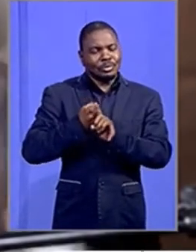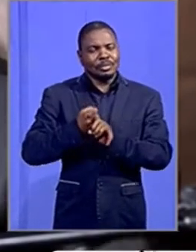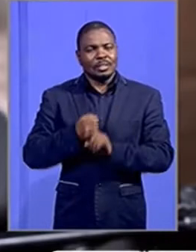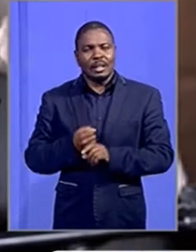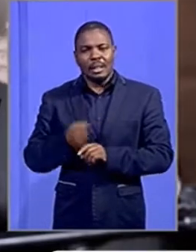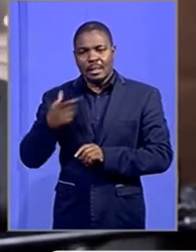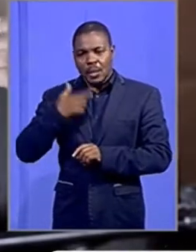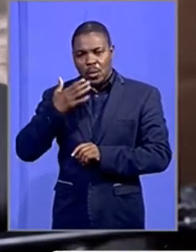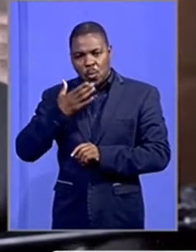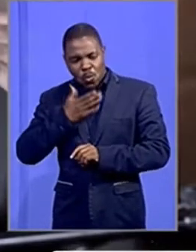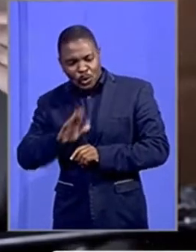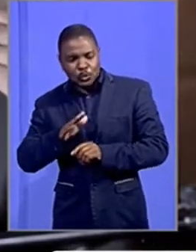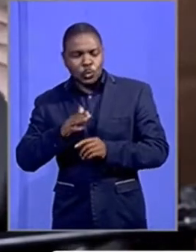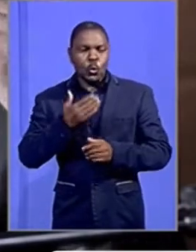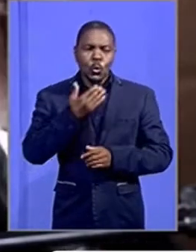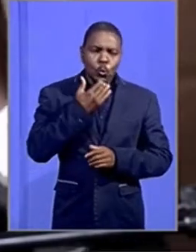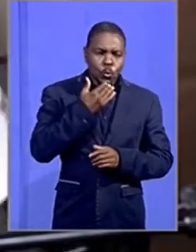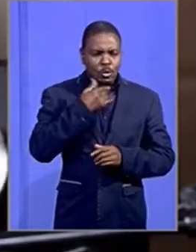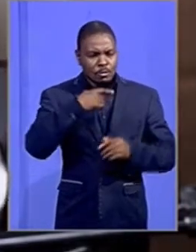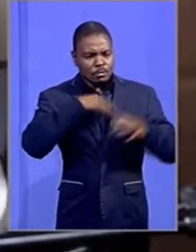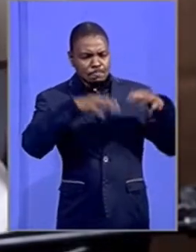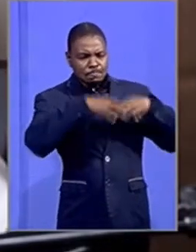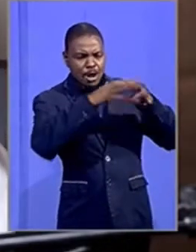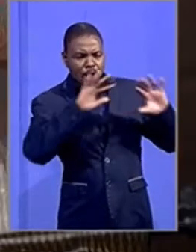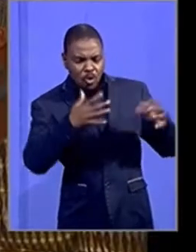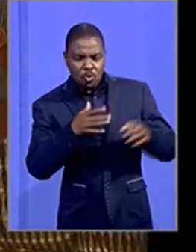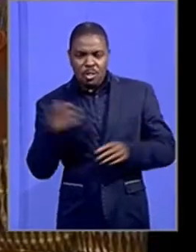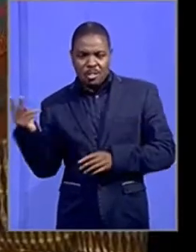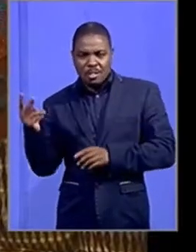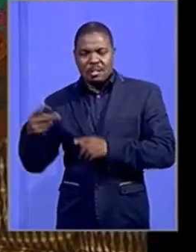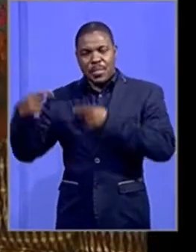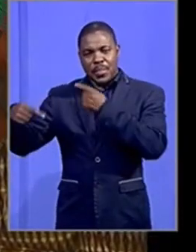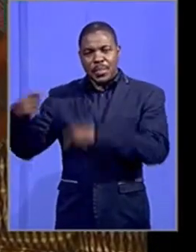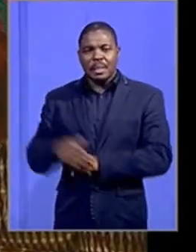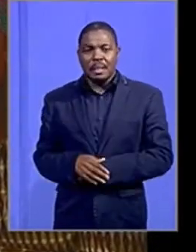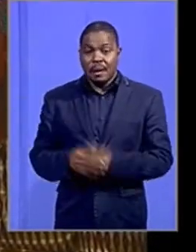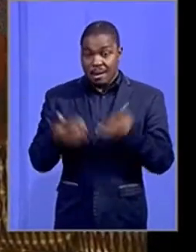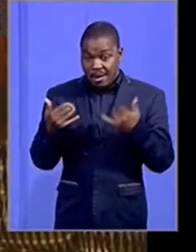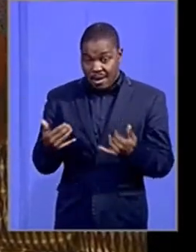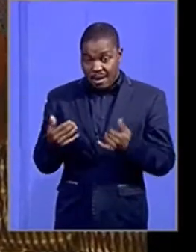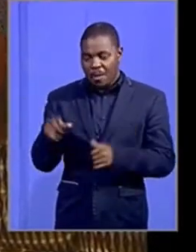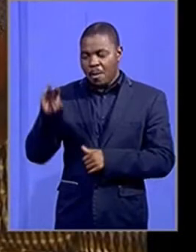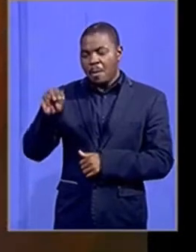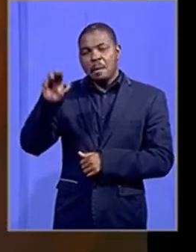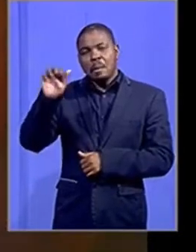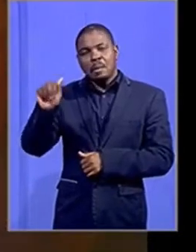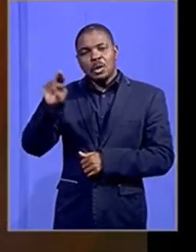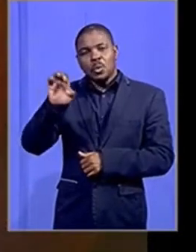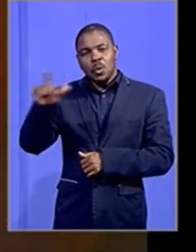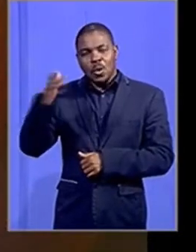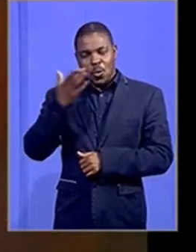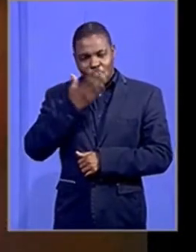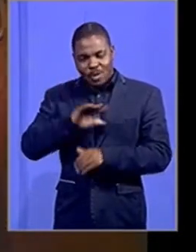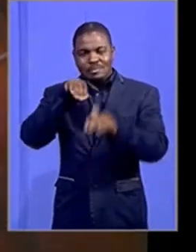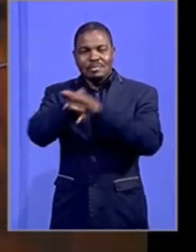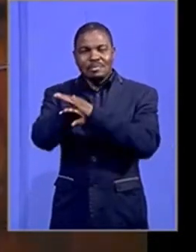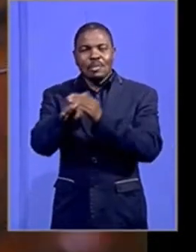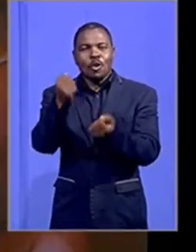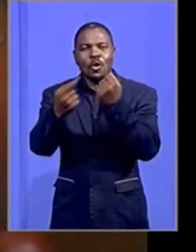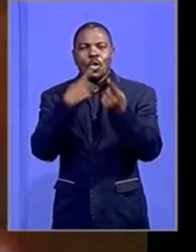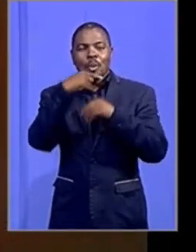the background about, how they wanted to be involved. Gapeale Trevor Manuel o tšhošetša go tšea magato a semolao kgahlanong le